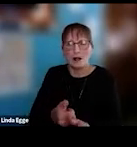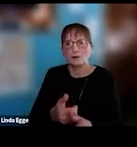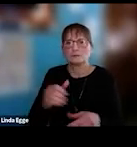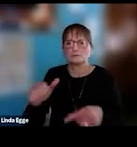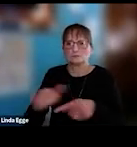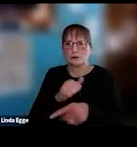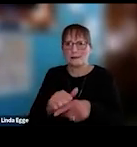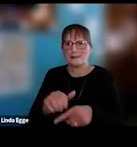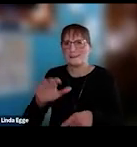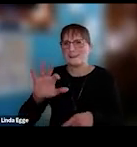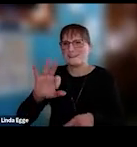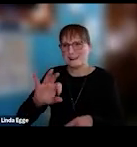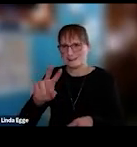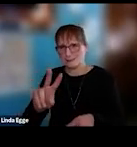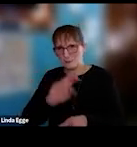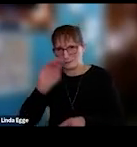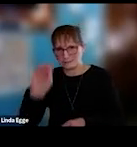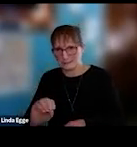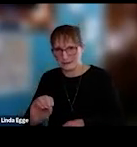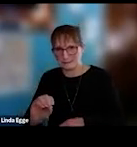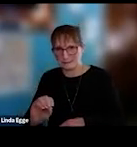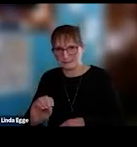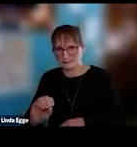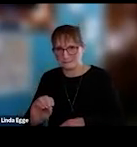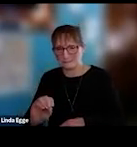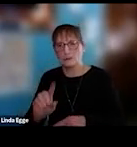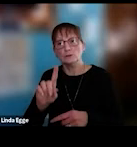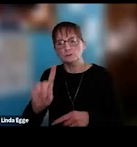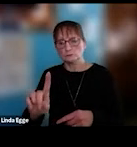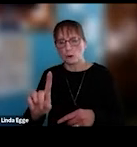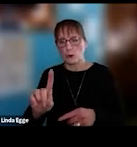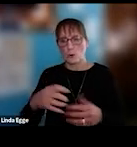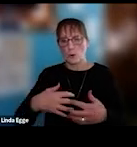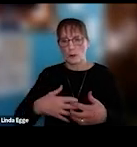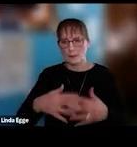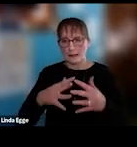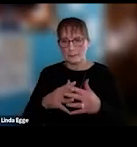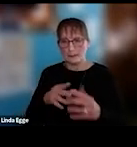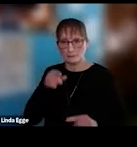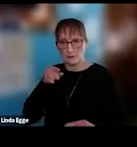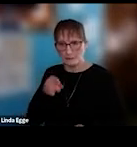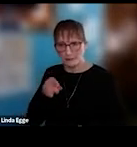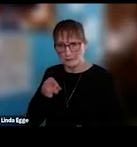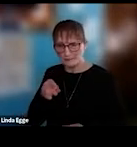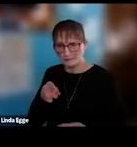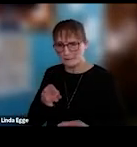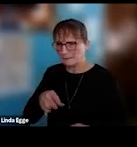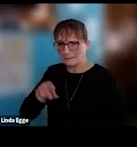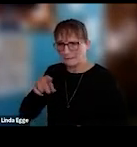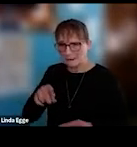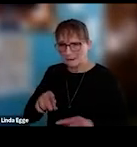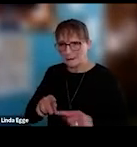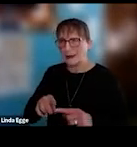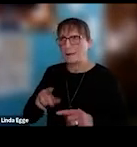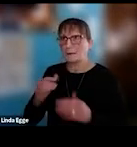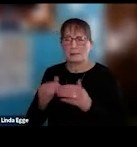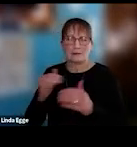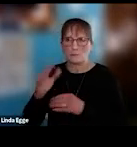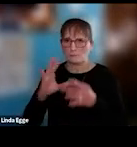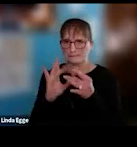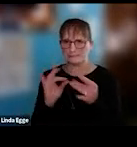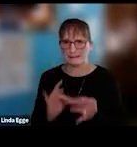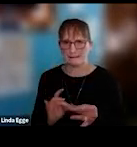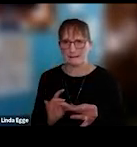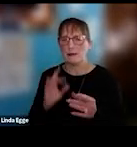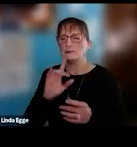92%. And the implications of this can't be overstated. I mentioned